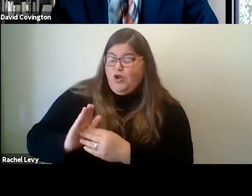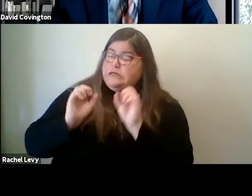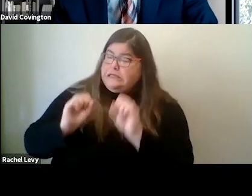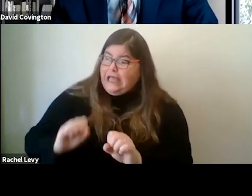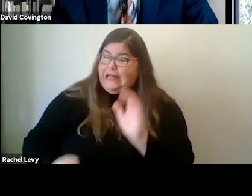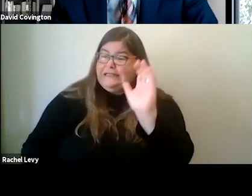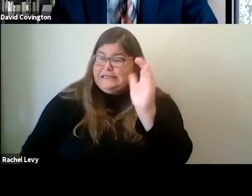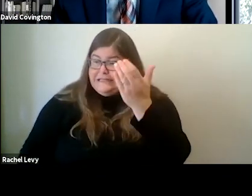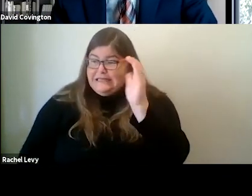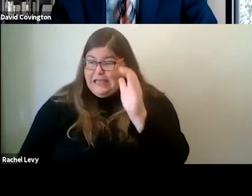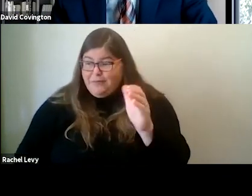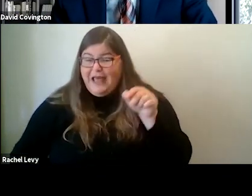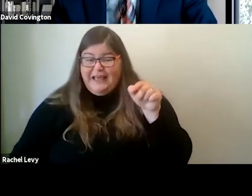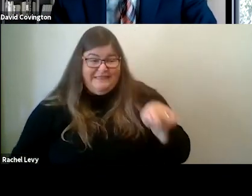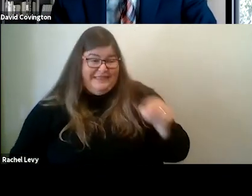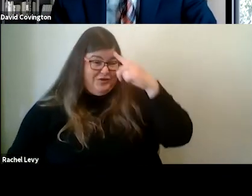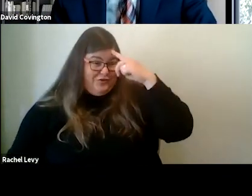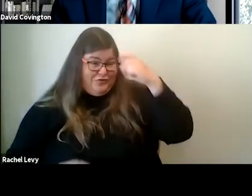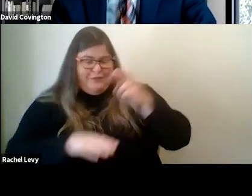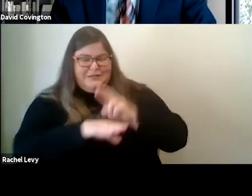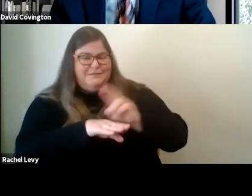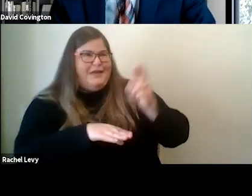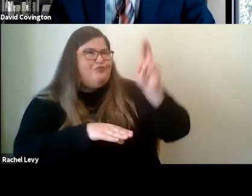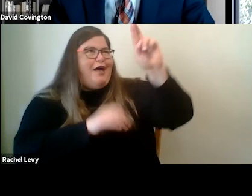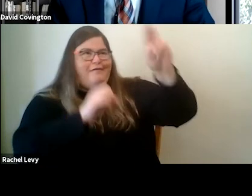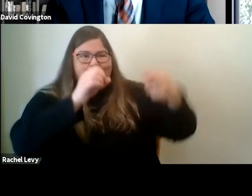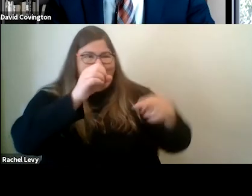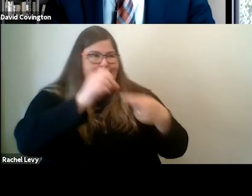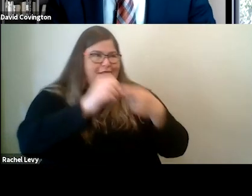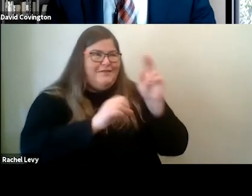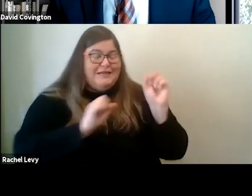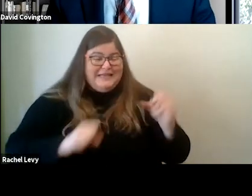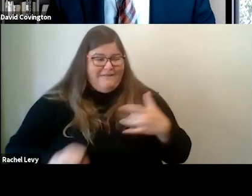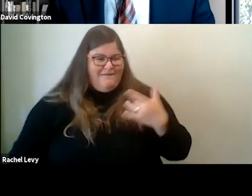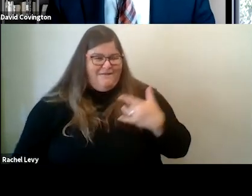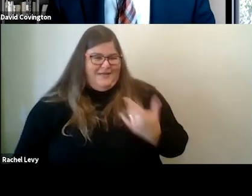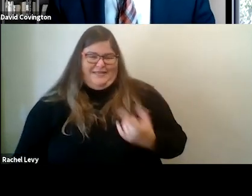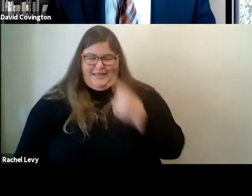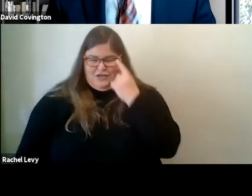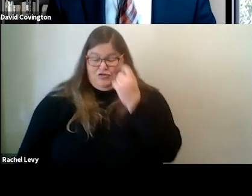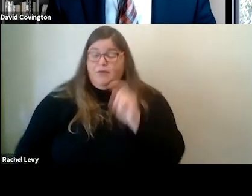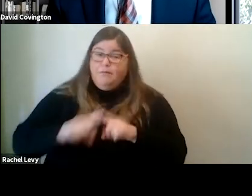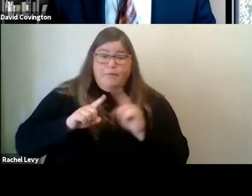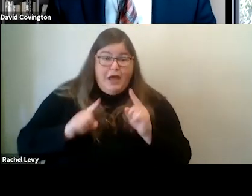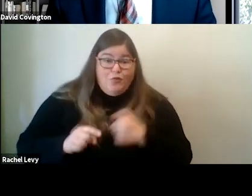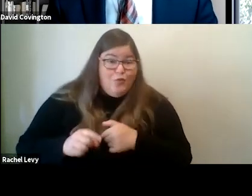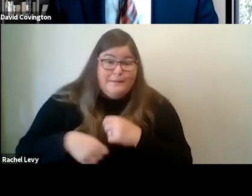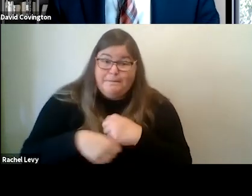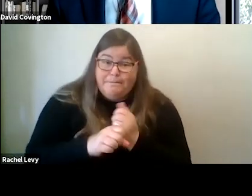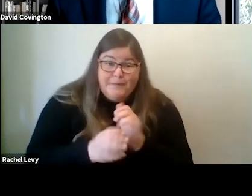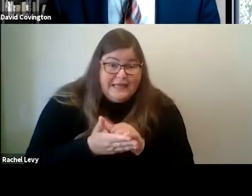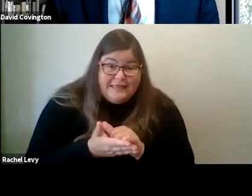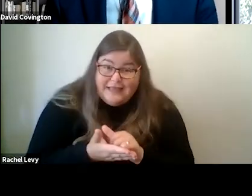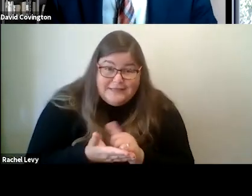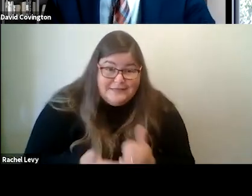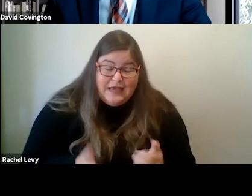type of fanciful dream that we've got. And yet we created exactly that in the emergency medical